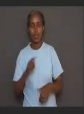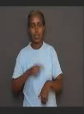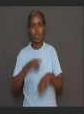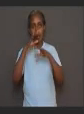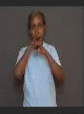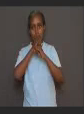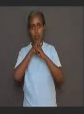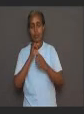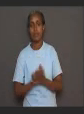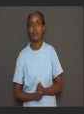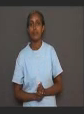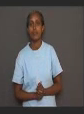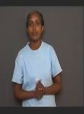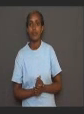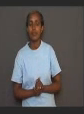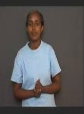Time's up.